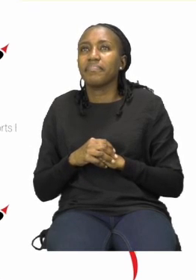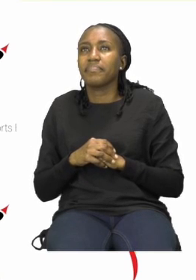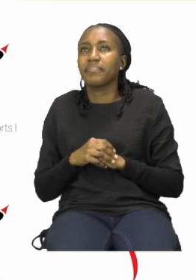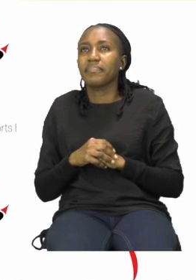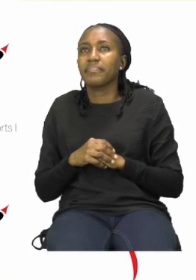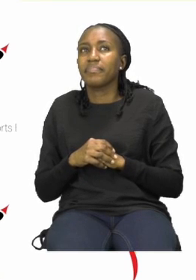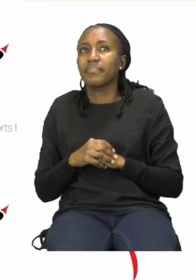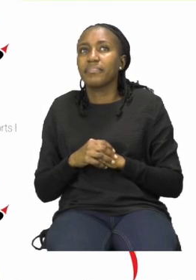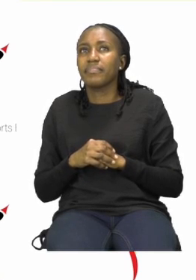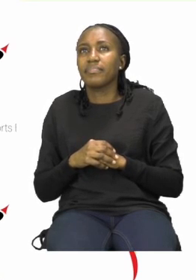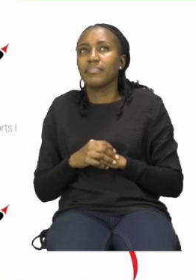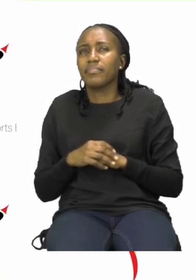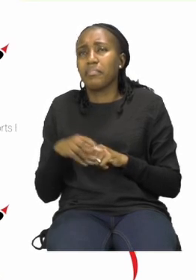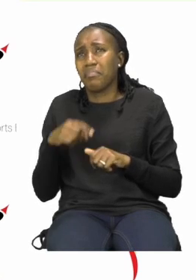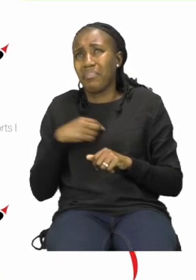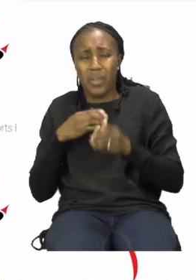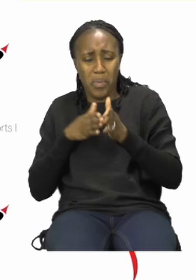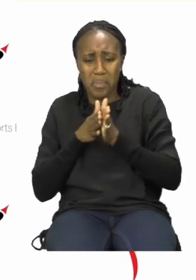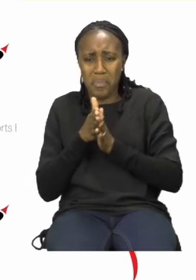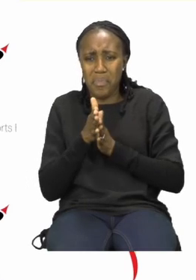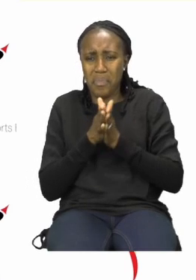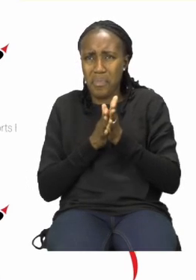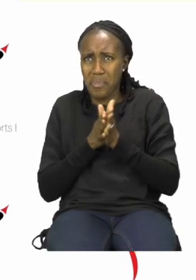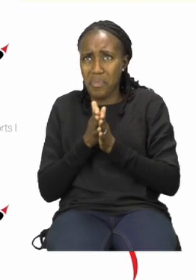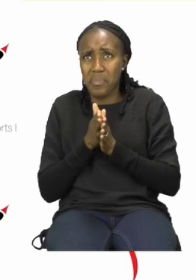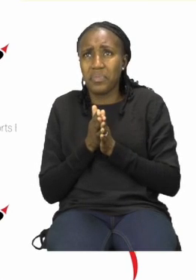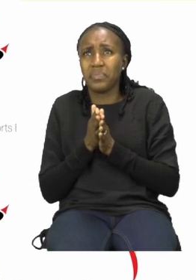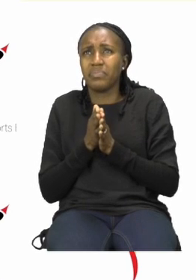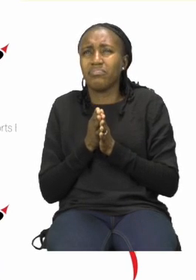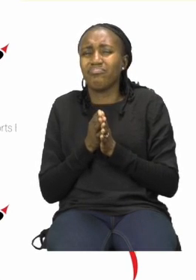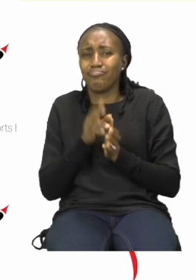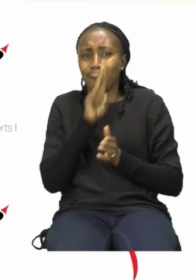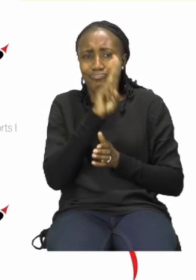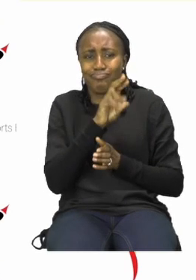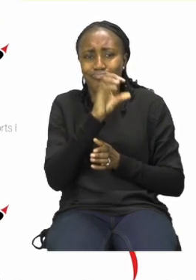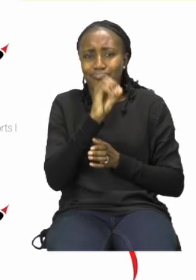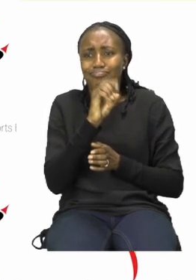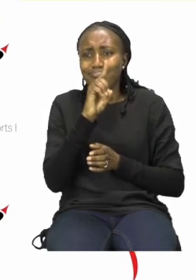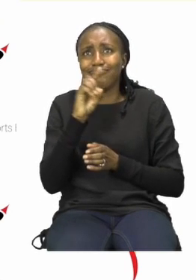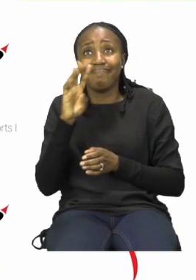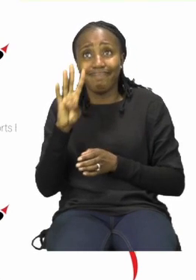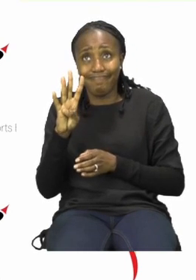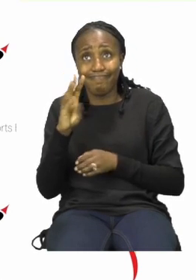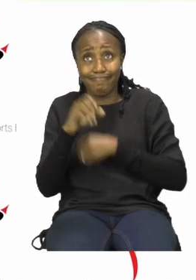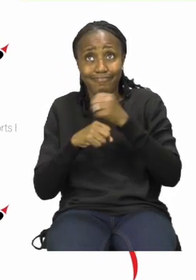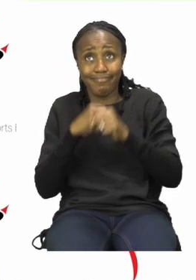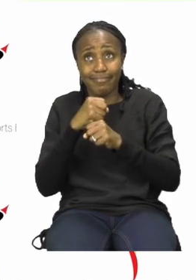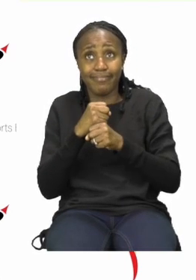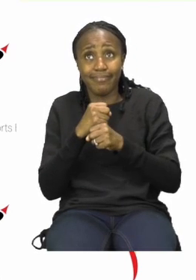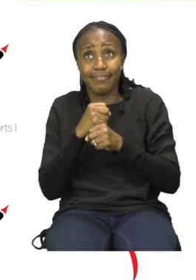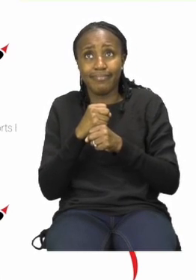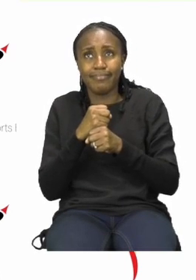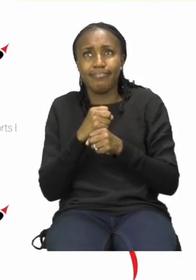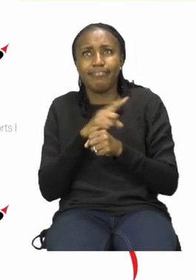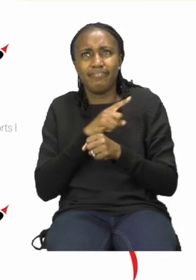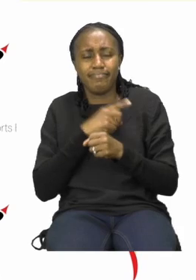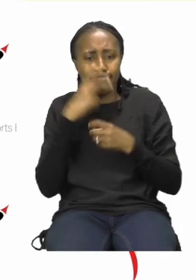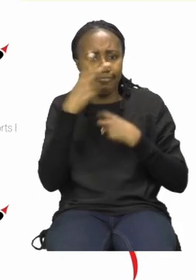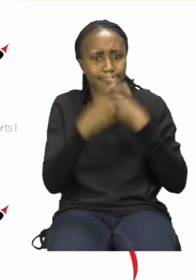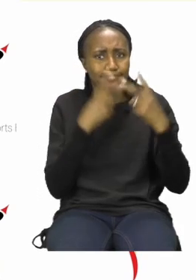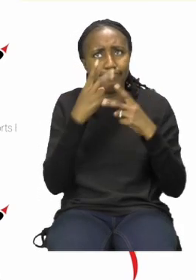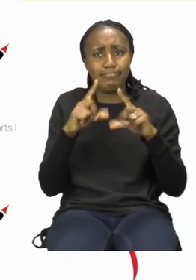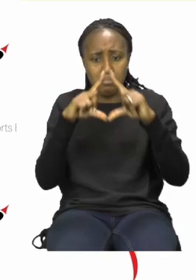I was interested in the sport, became interested in 2014. I visited the